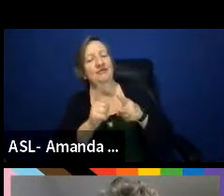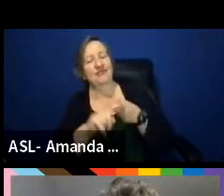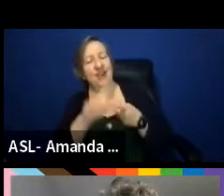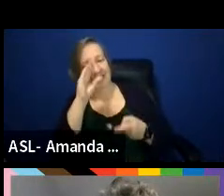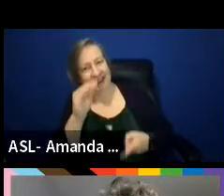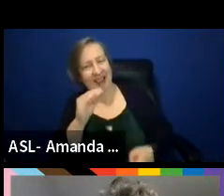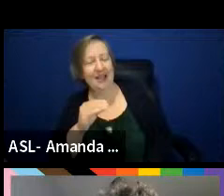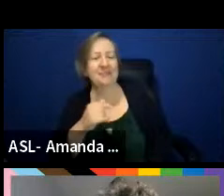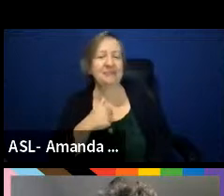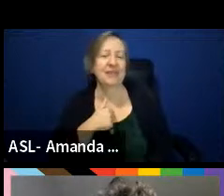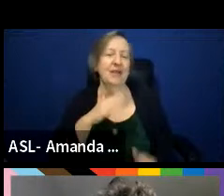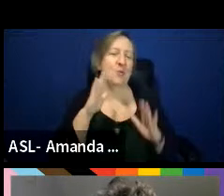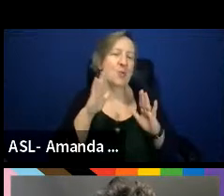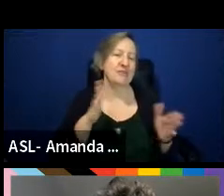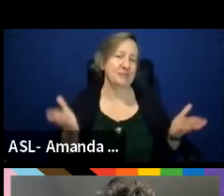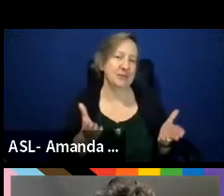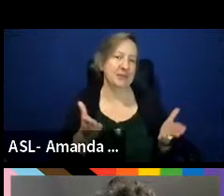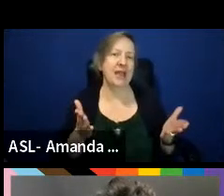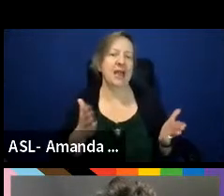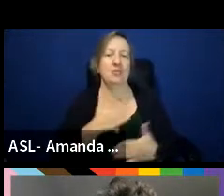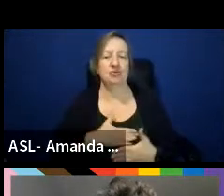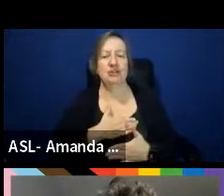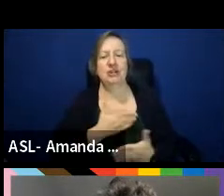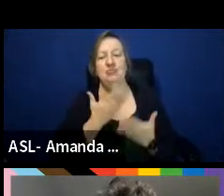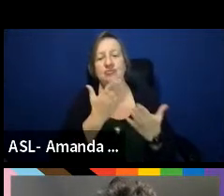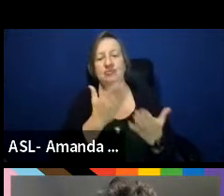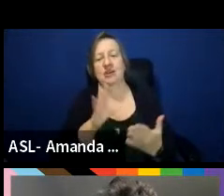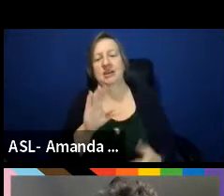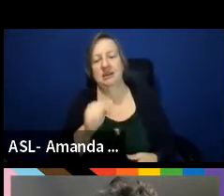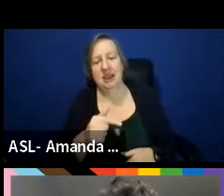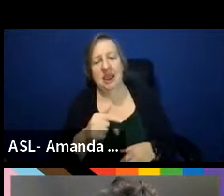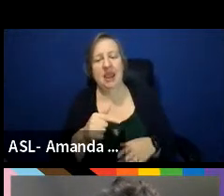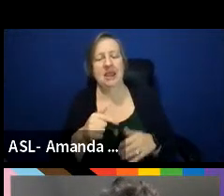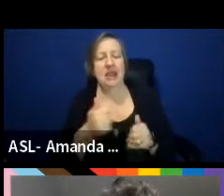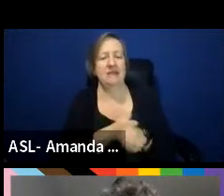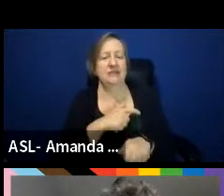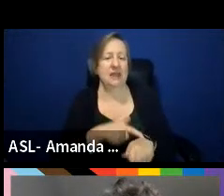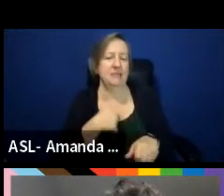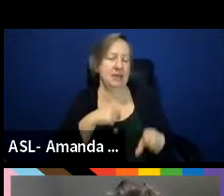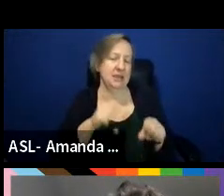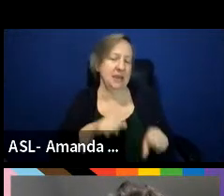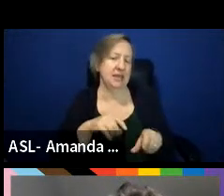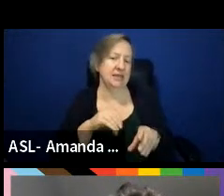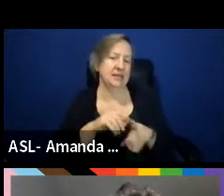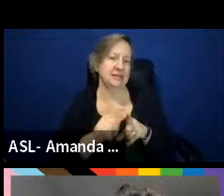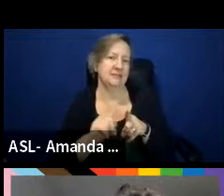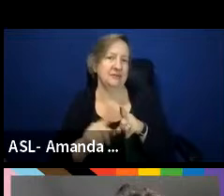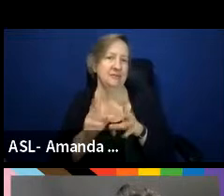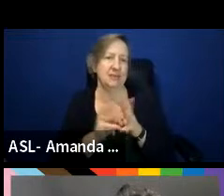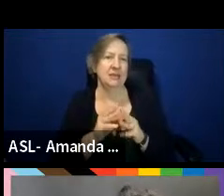with you. I really appreciate bringing up the CAG every chance I get in a lot of different meetings. Marcus, I'm